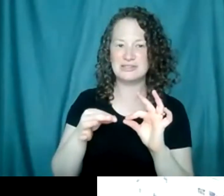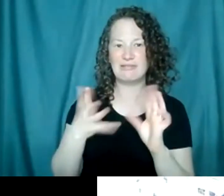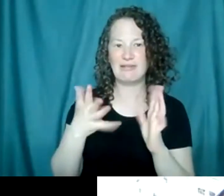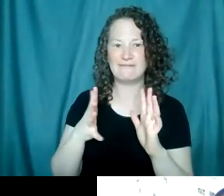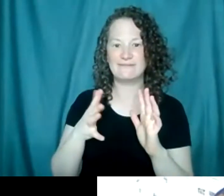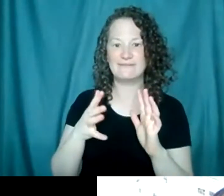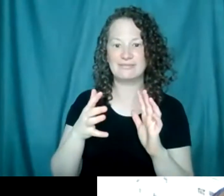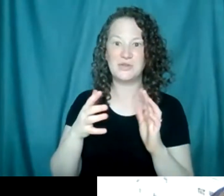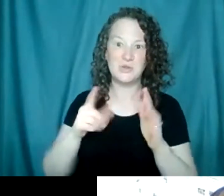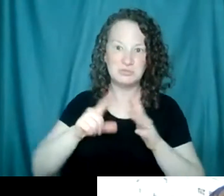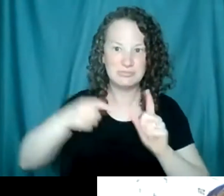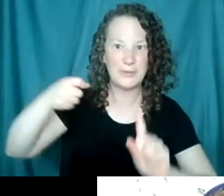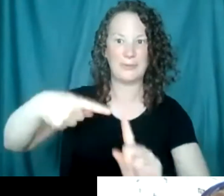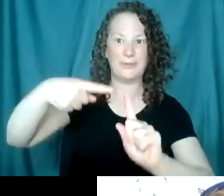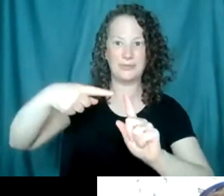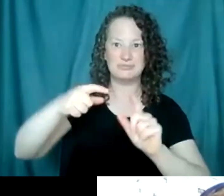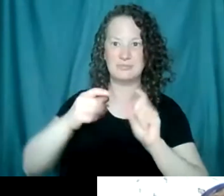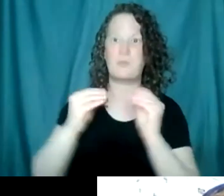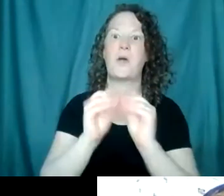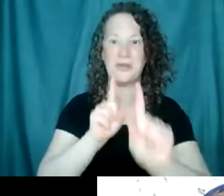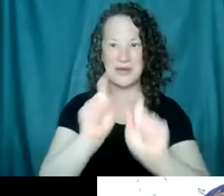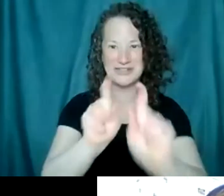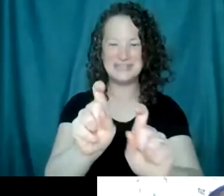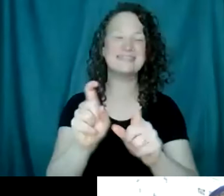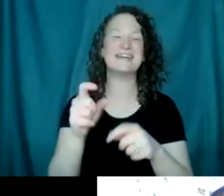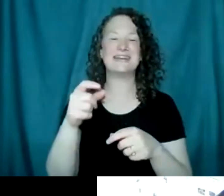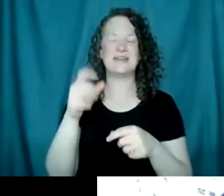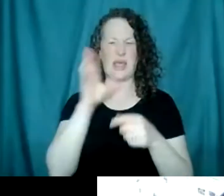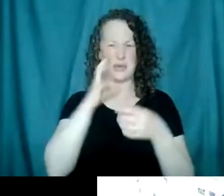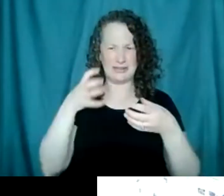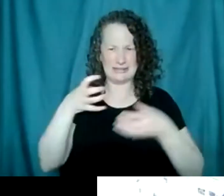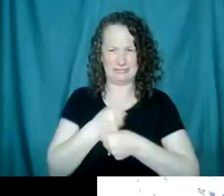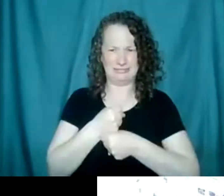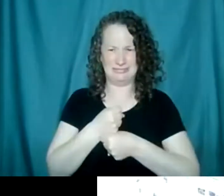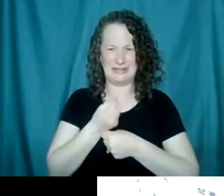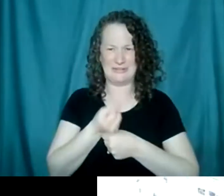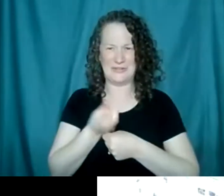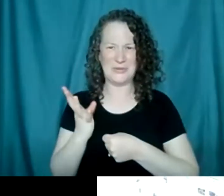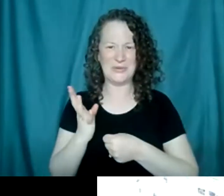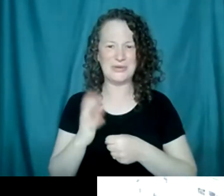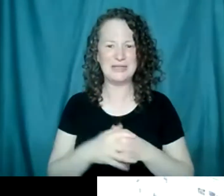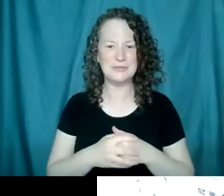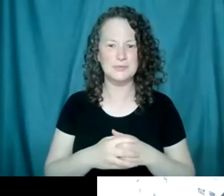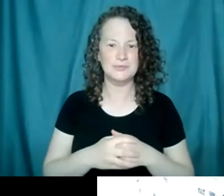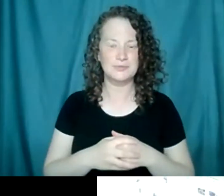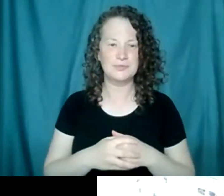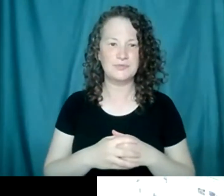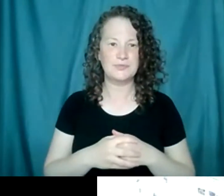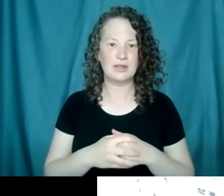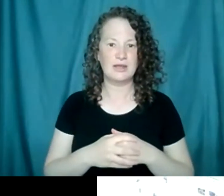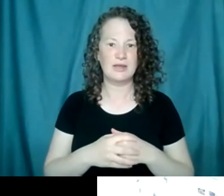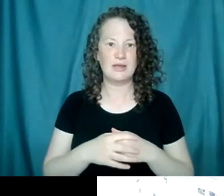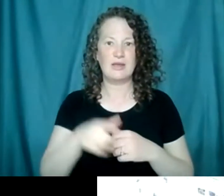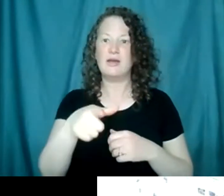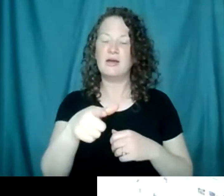these other questions here where I'm just going to sort of bundle a few of these because I think they might be part of a similar answer. People are